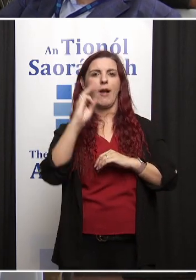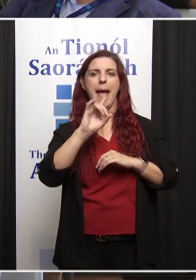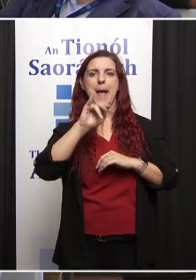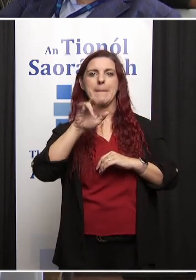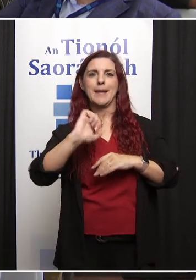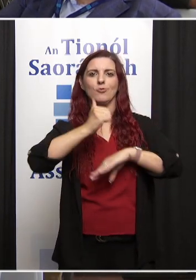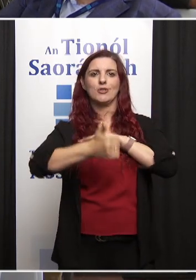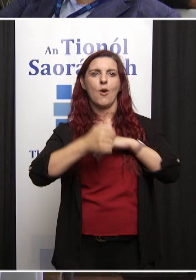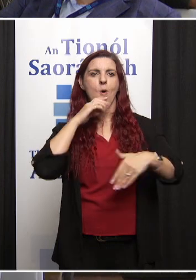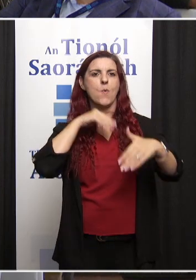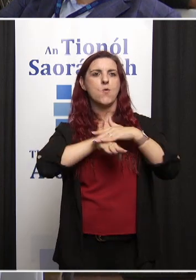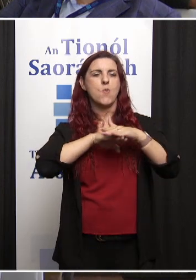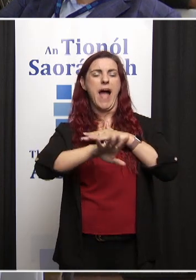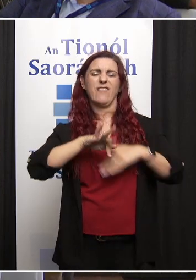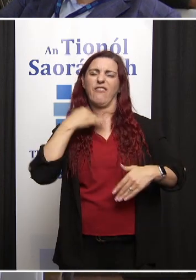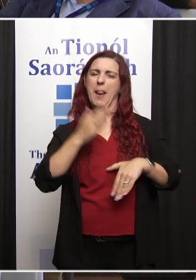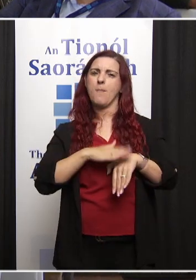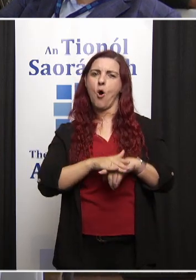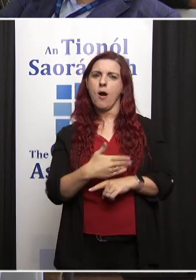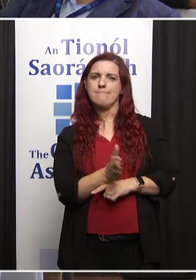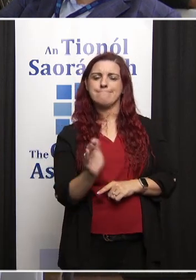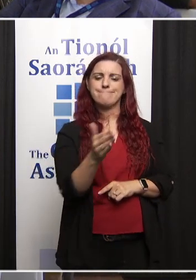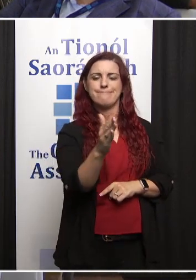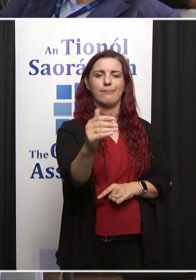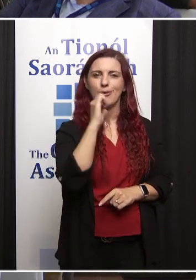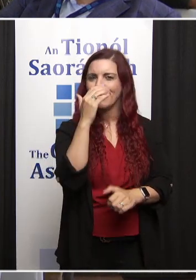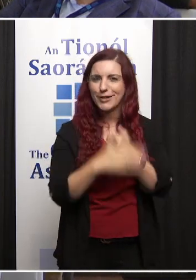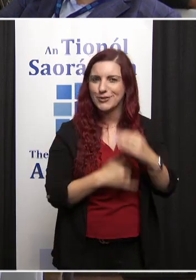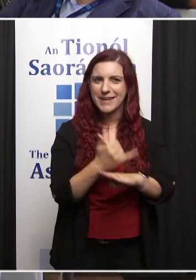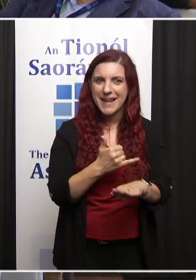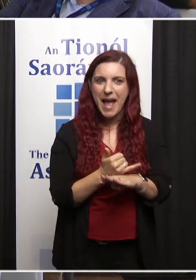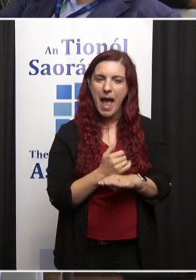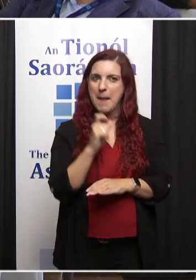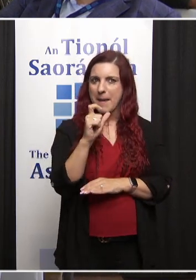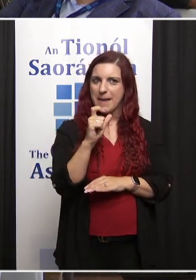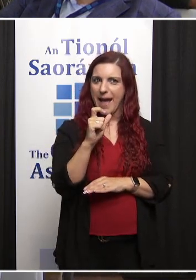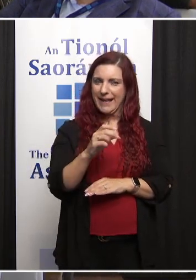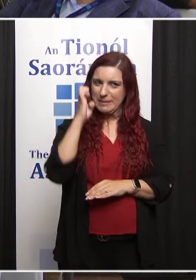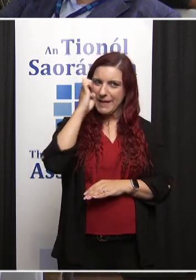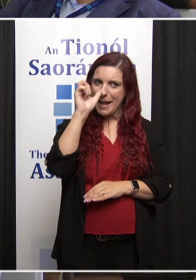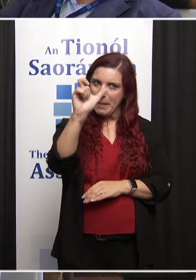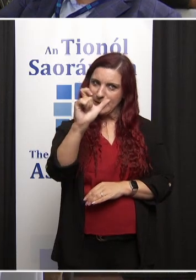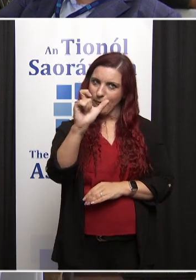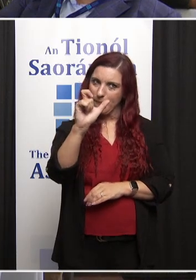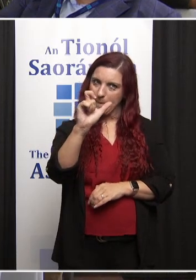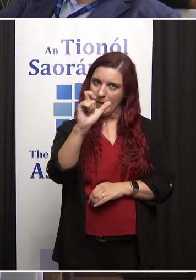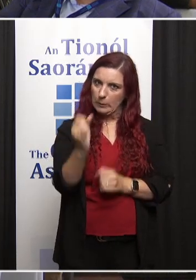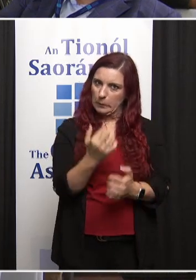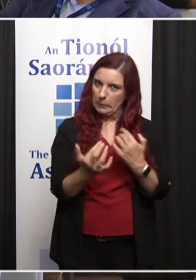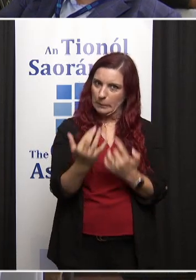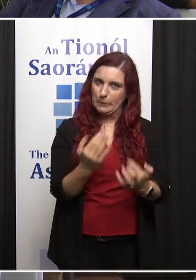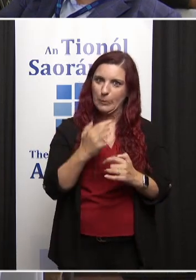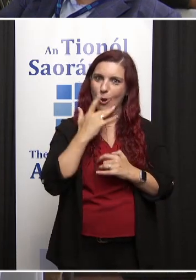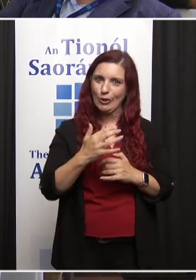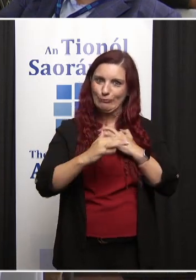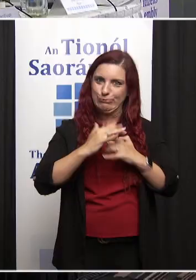and there'll be more bends, I think, before, and twists and turns, and maybe a little bit of turbulence today, I'd imagine, as we consider